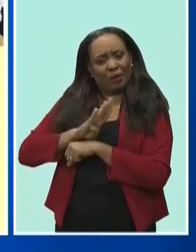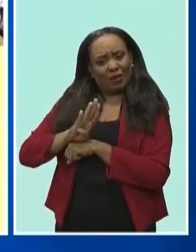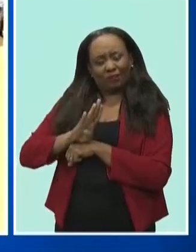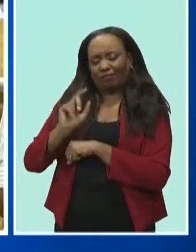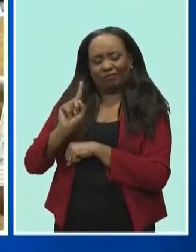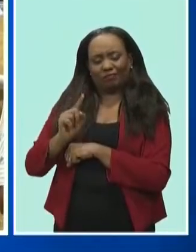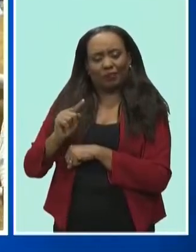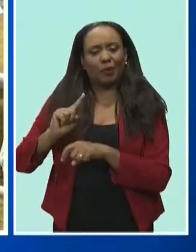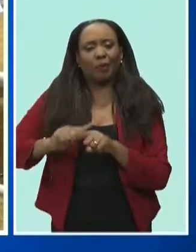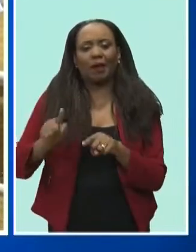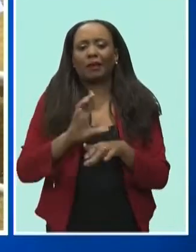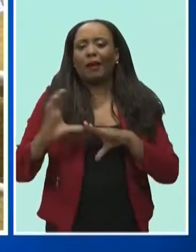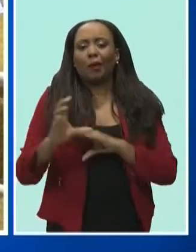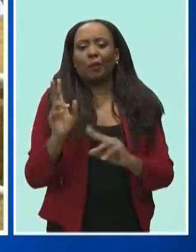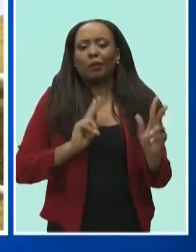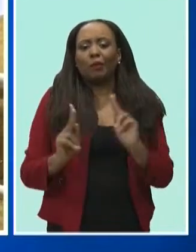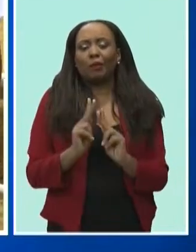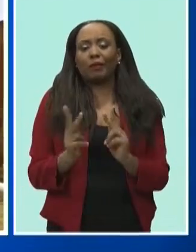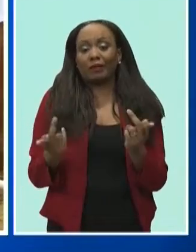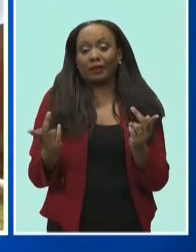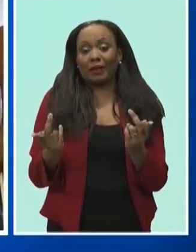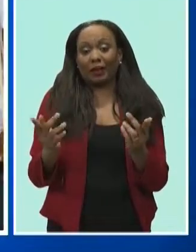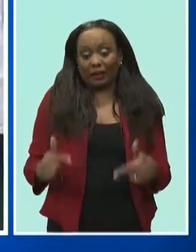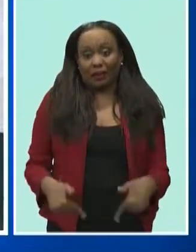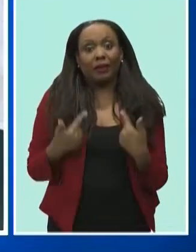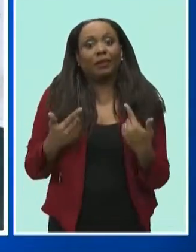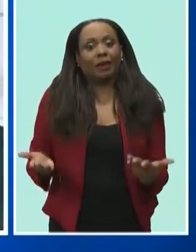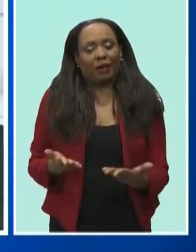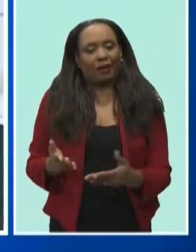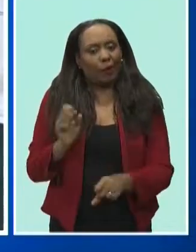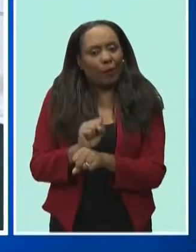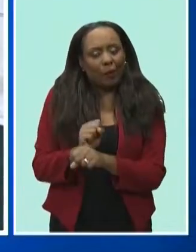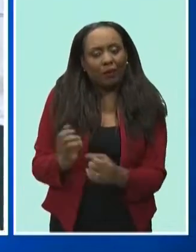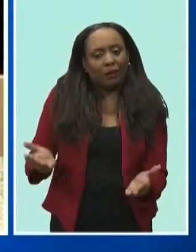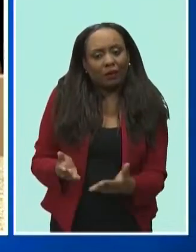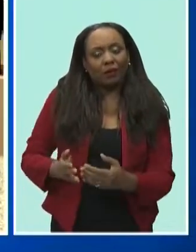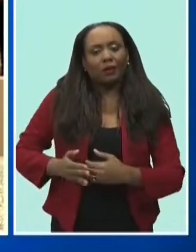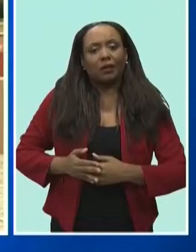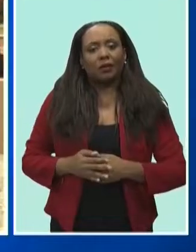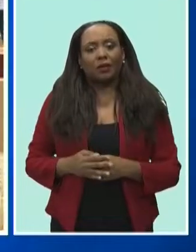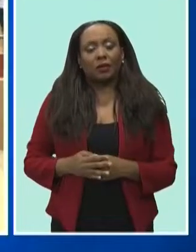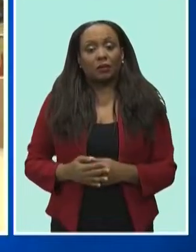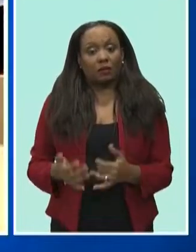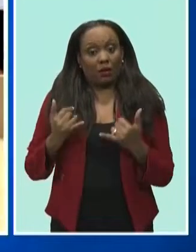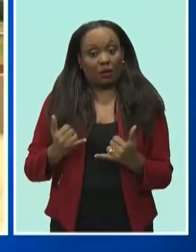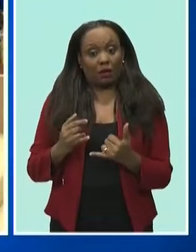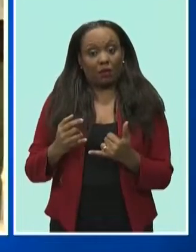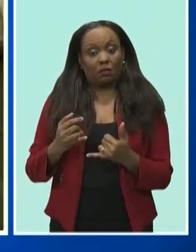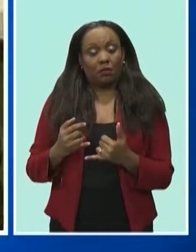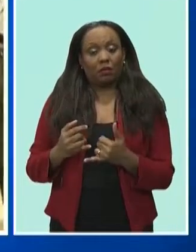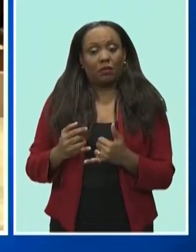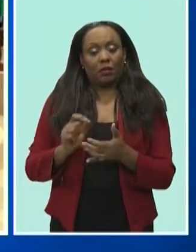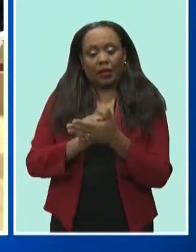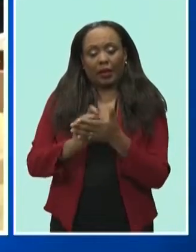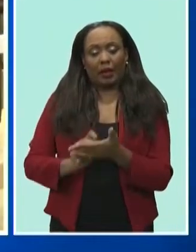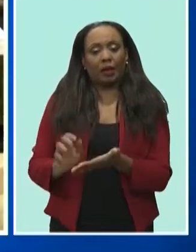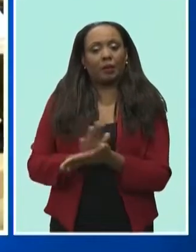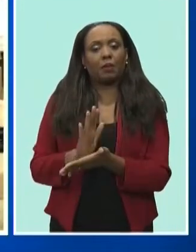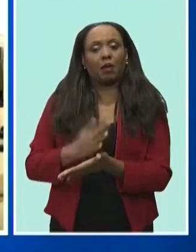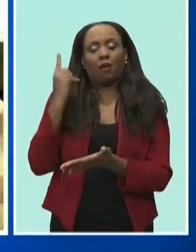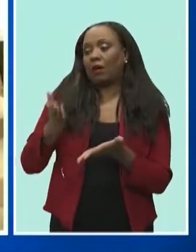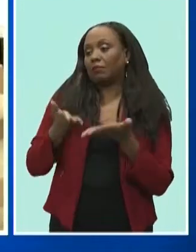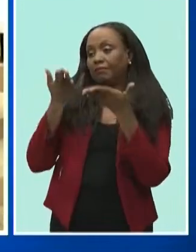nationals living and working here. He revealed that his ministry is currently preparing a document outlining this to take to